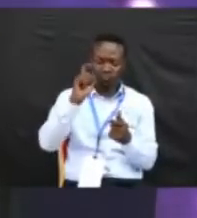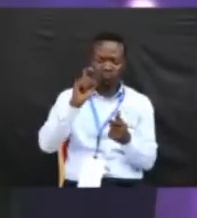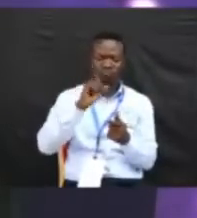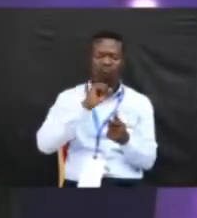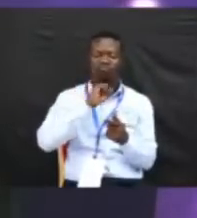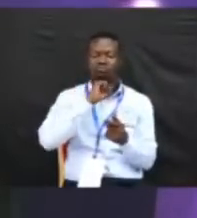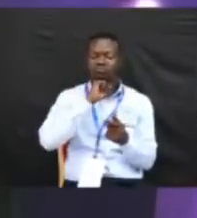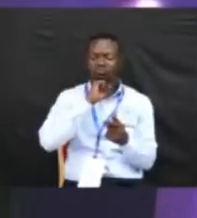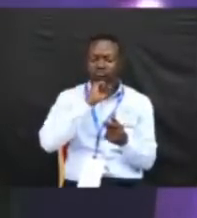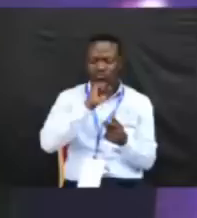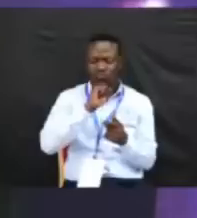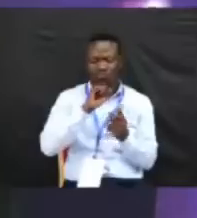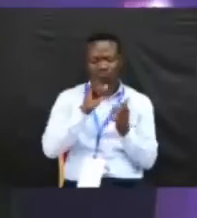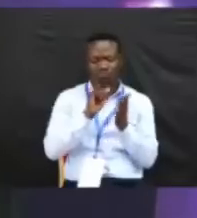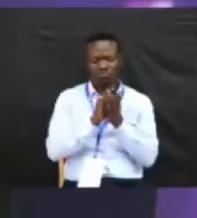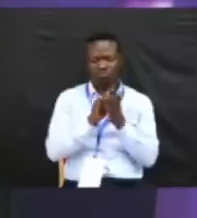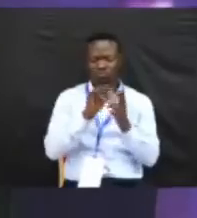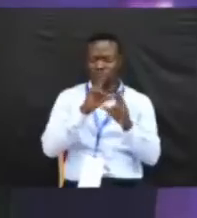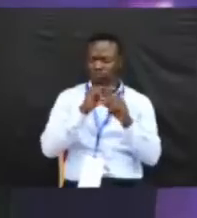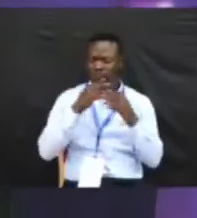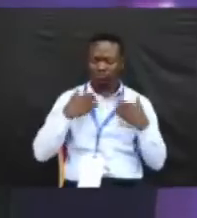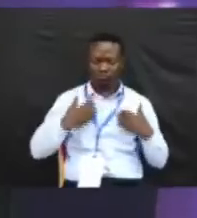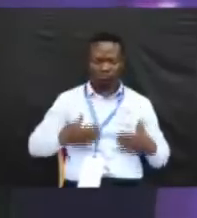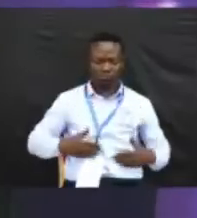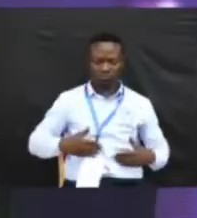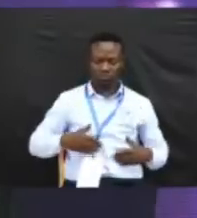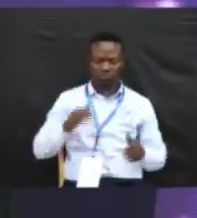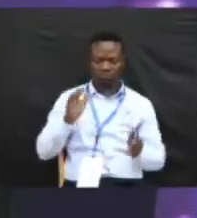that there is no like unto you.